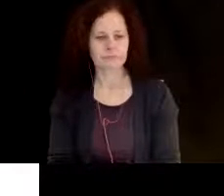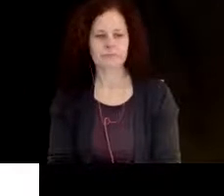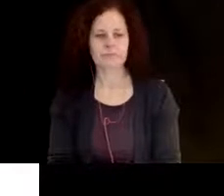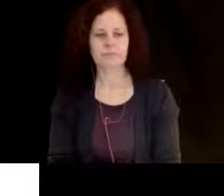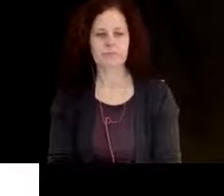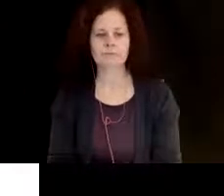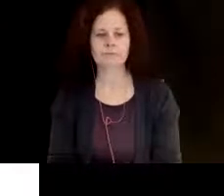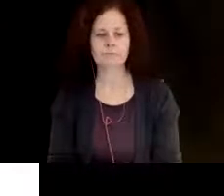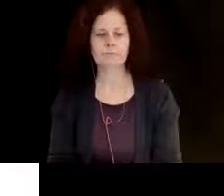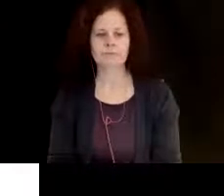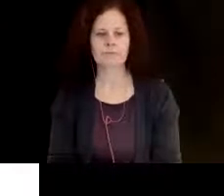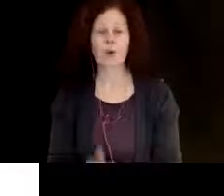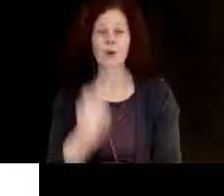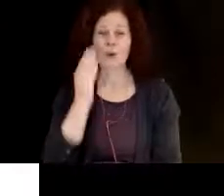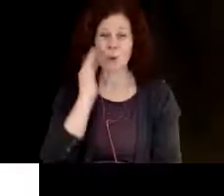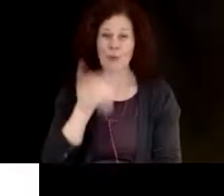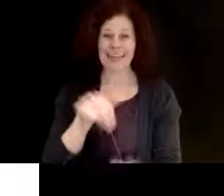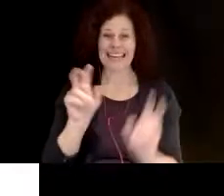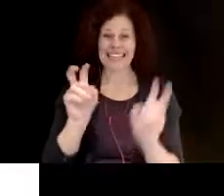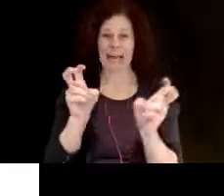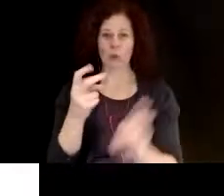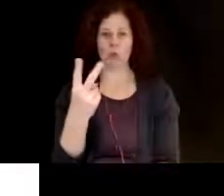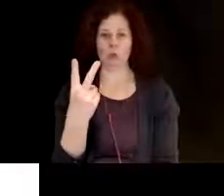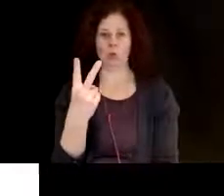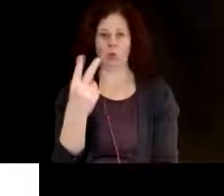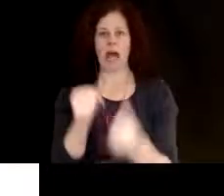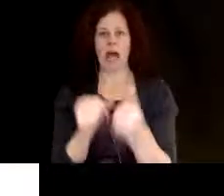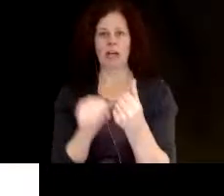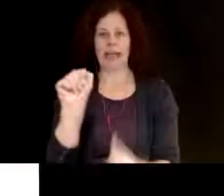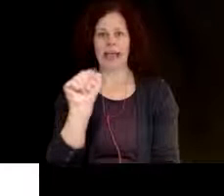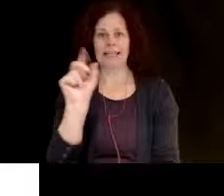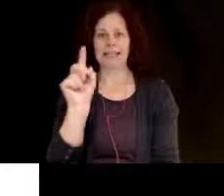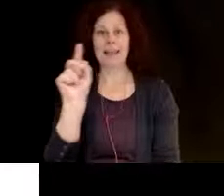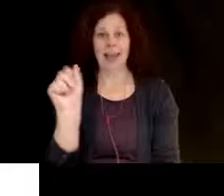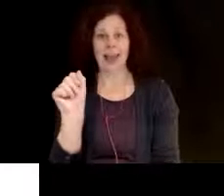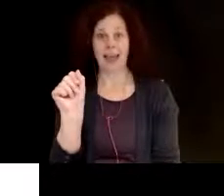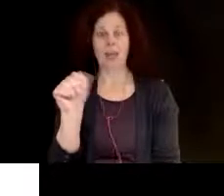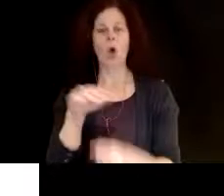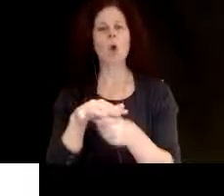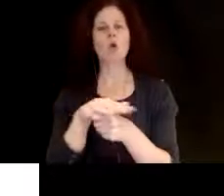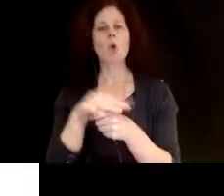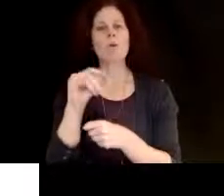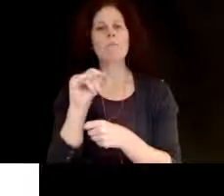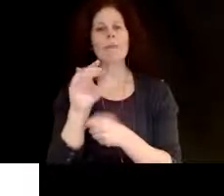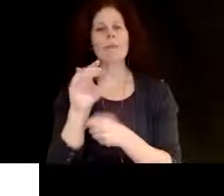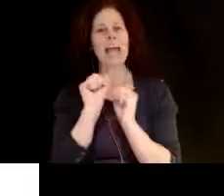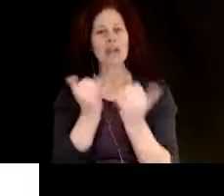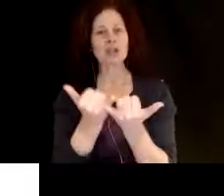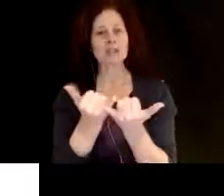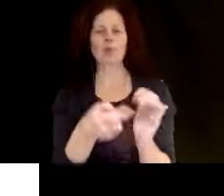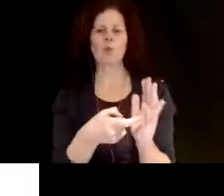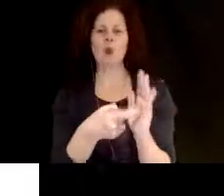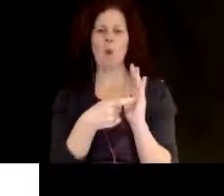As many of you know, under Title II of the Americans with Disabilities Act, local public agencies are required to develop barrier